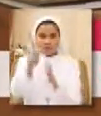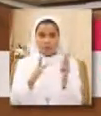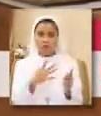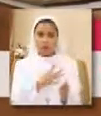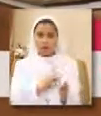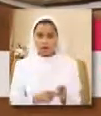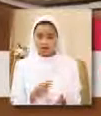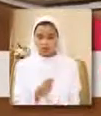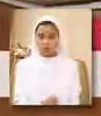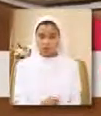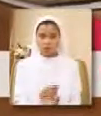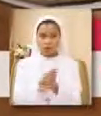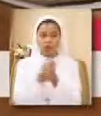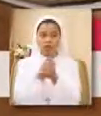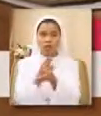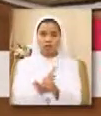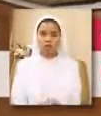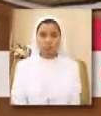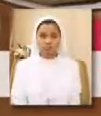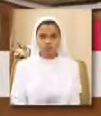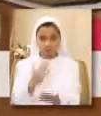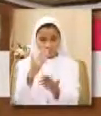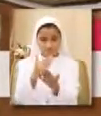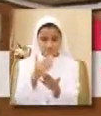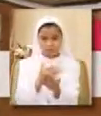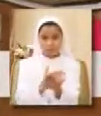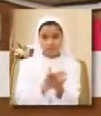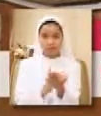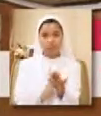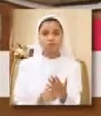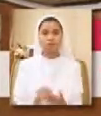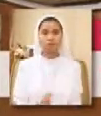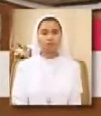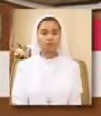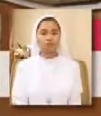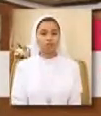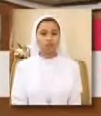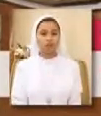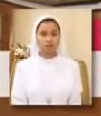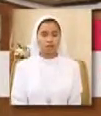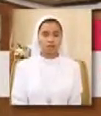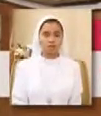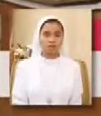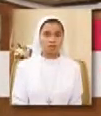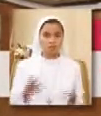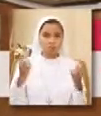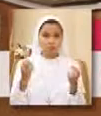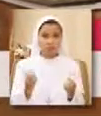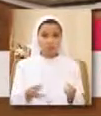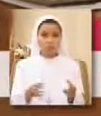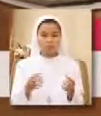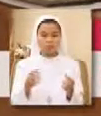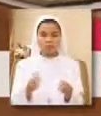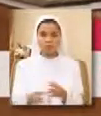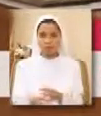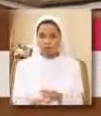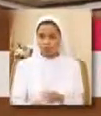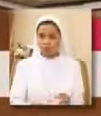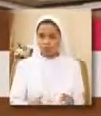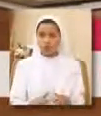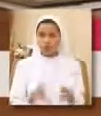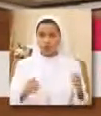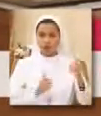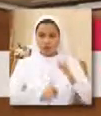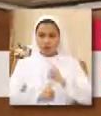are many who are more than willing to help. More than willing to help. So just mentioning this sister, it really gives a picture of how